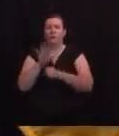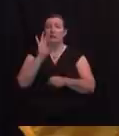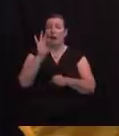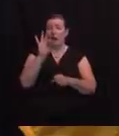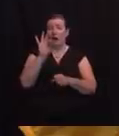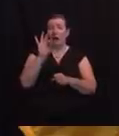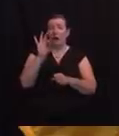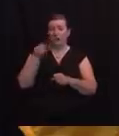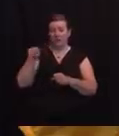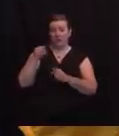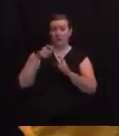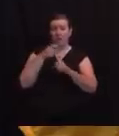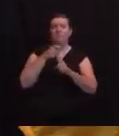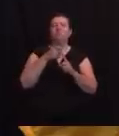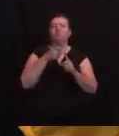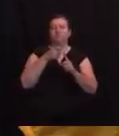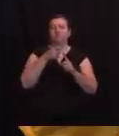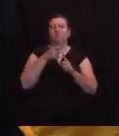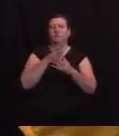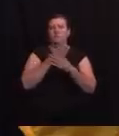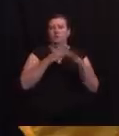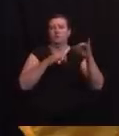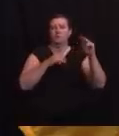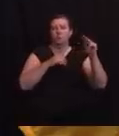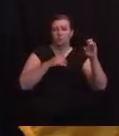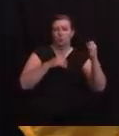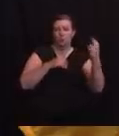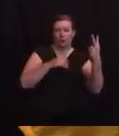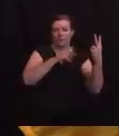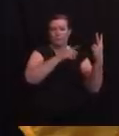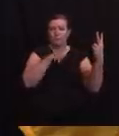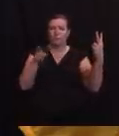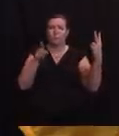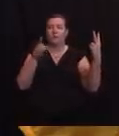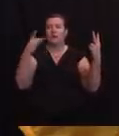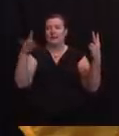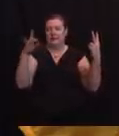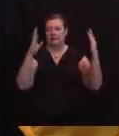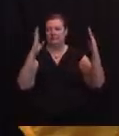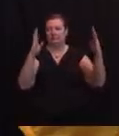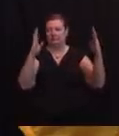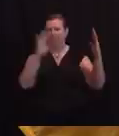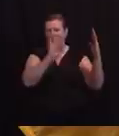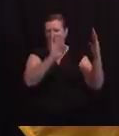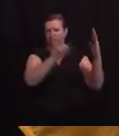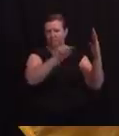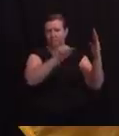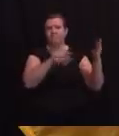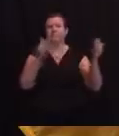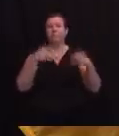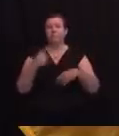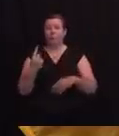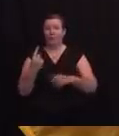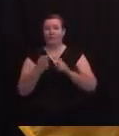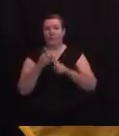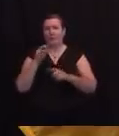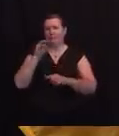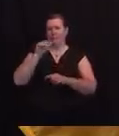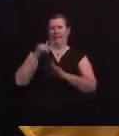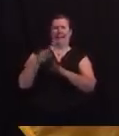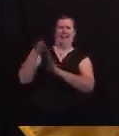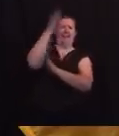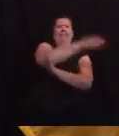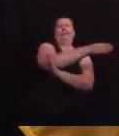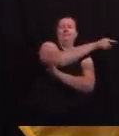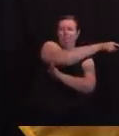June 12th and June 18th, and 1 is from the week of May 2nd. So we're really reporting across a range. But this